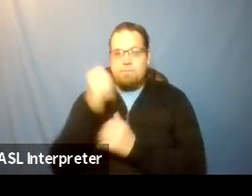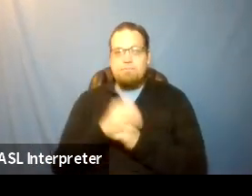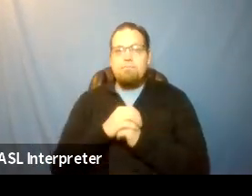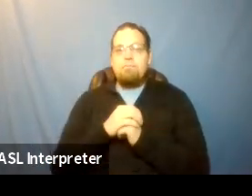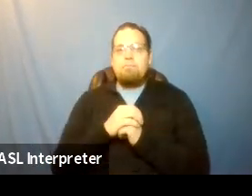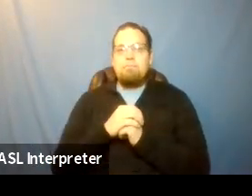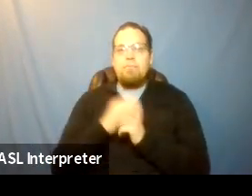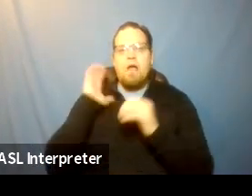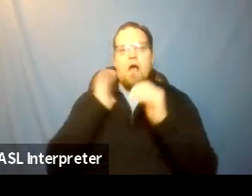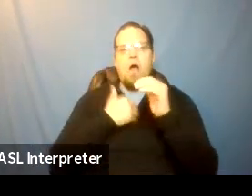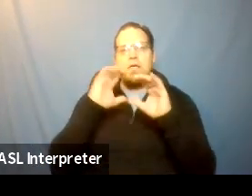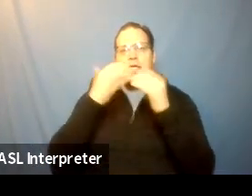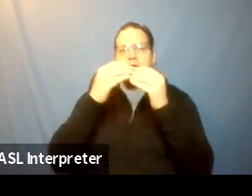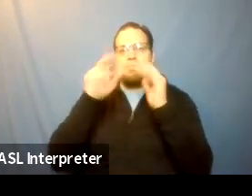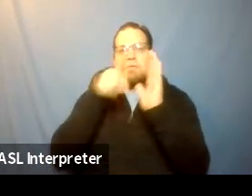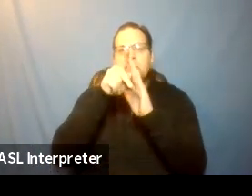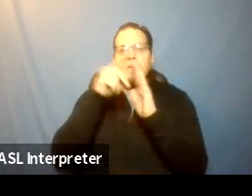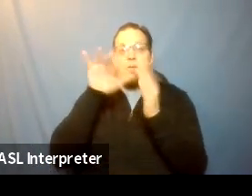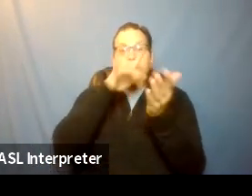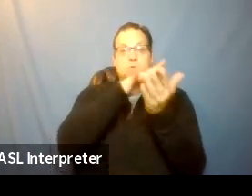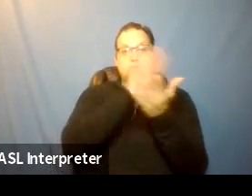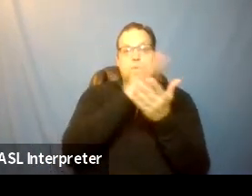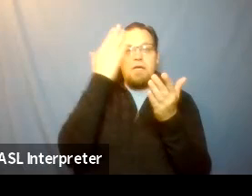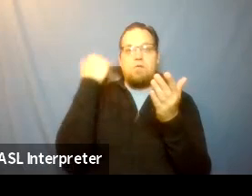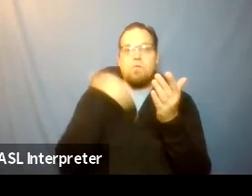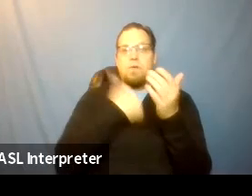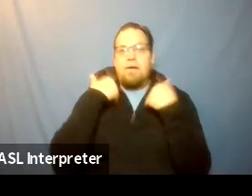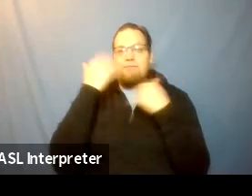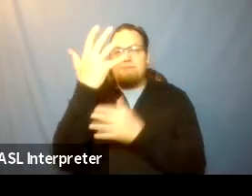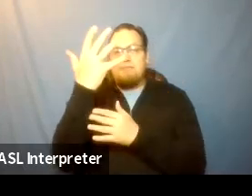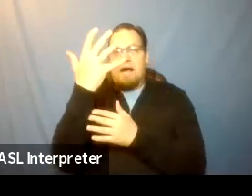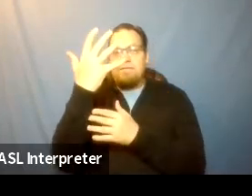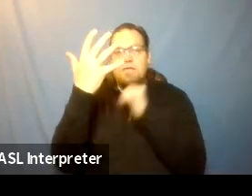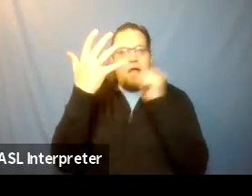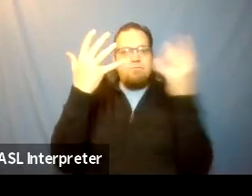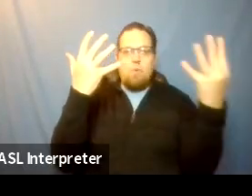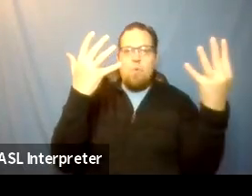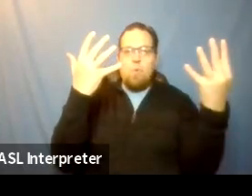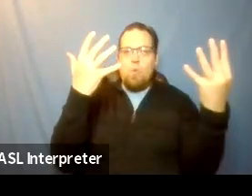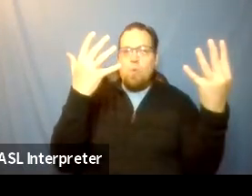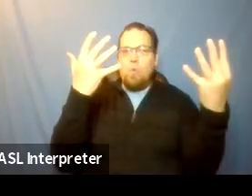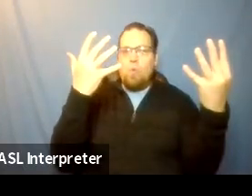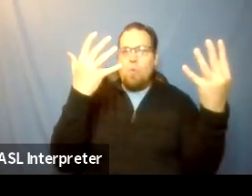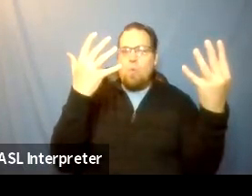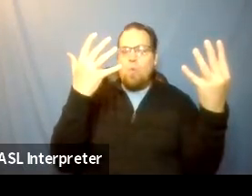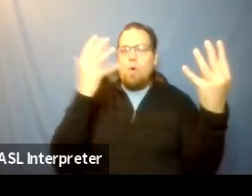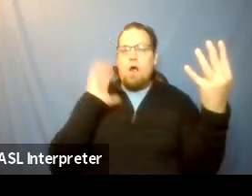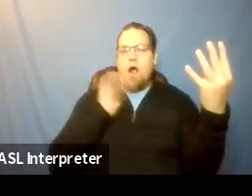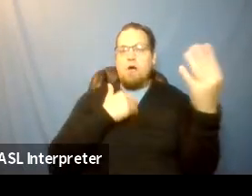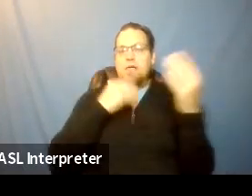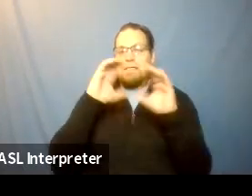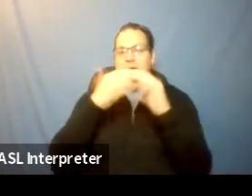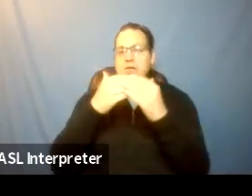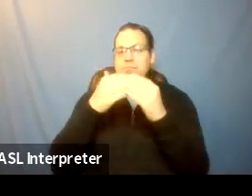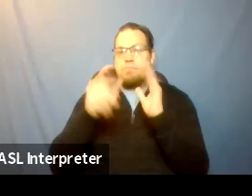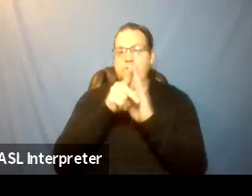So our class periods in the middle school, because we have 5 periods and not 4 like the high school, our class periods are shorter. And so